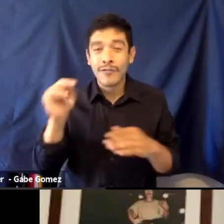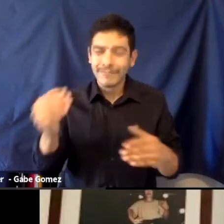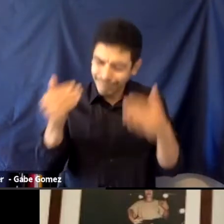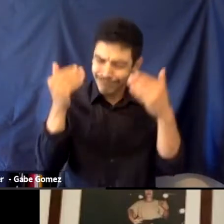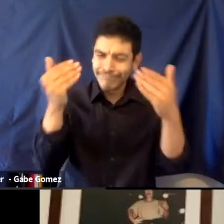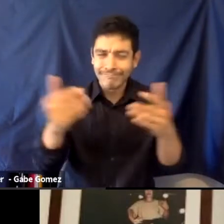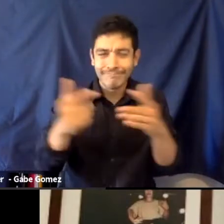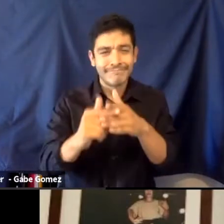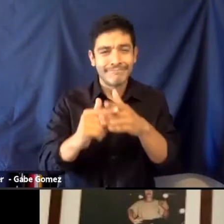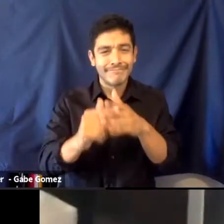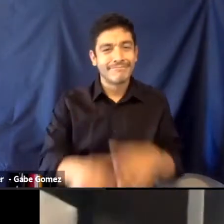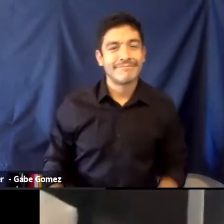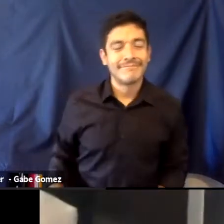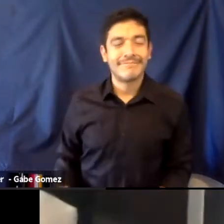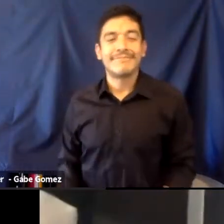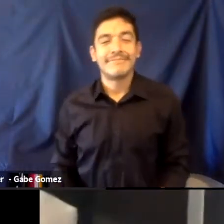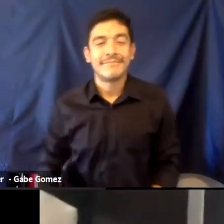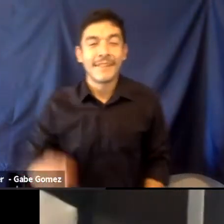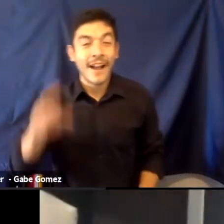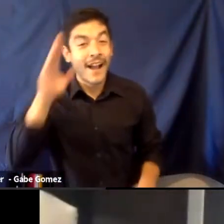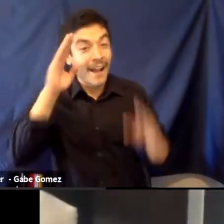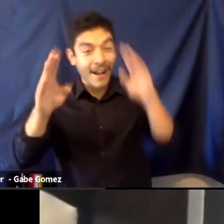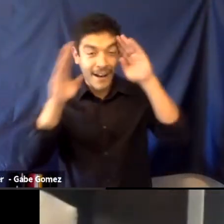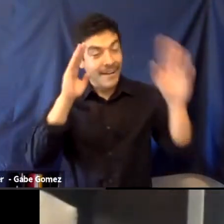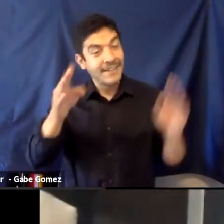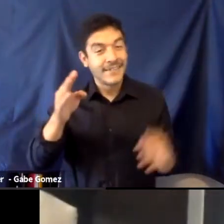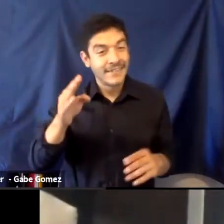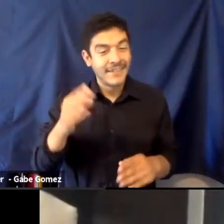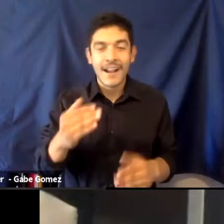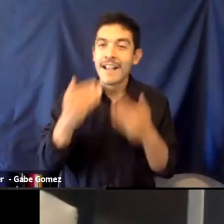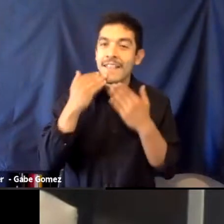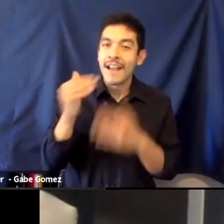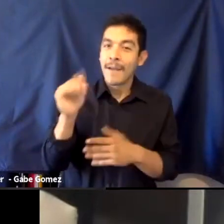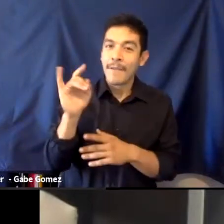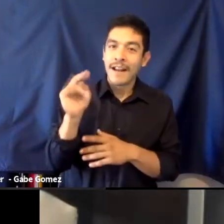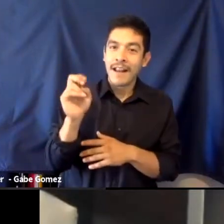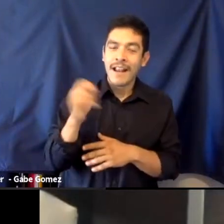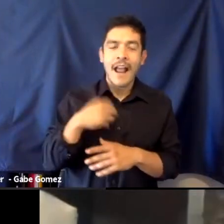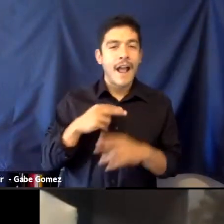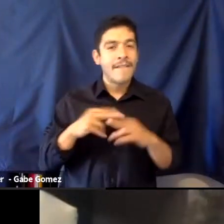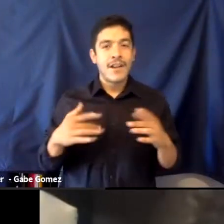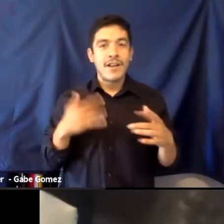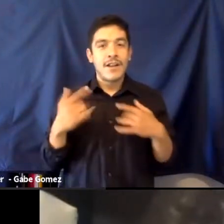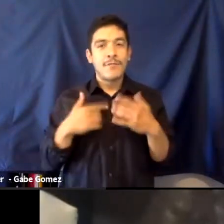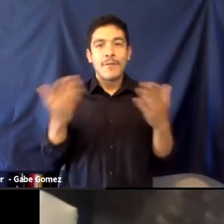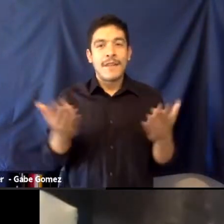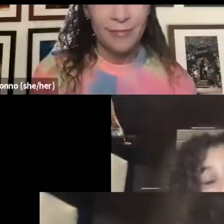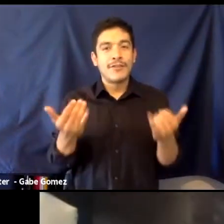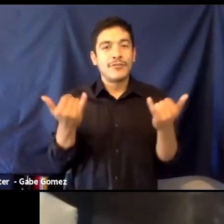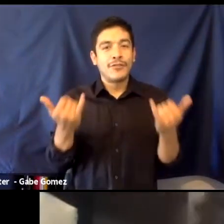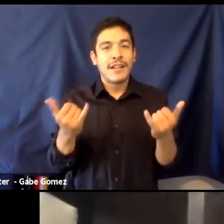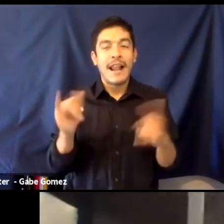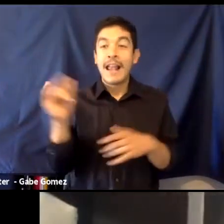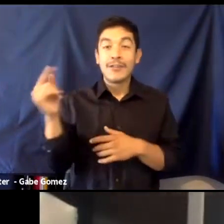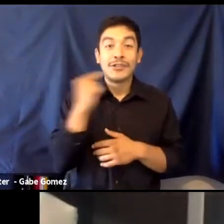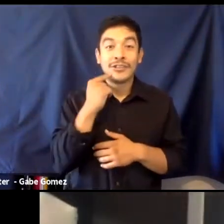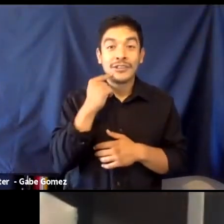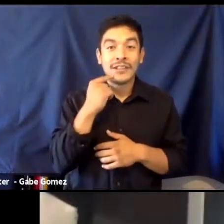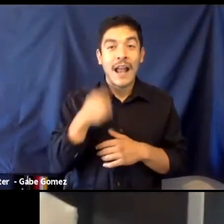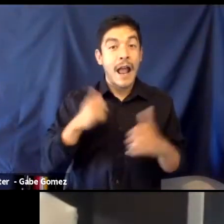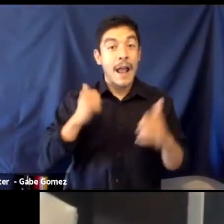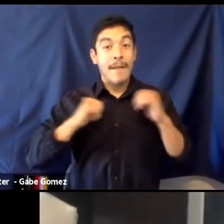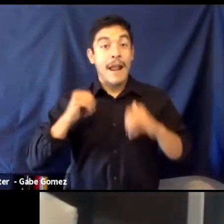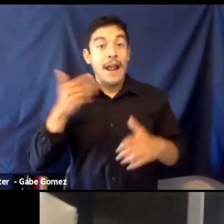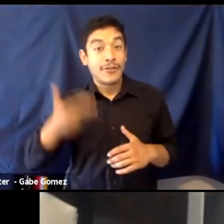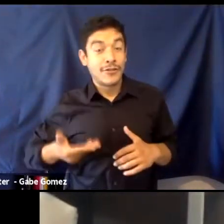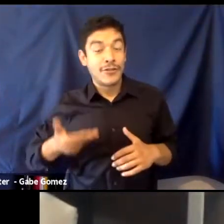away. Hi guys, thank you, Madeline. I am super thrilled to be here today. Like she said, I'm an actor,